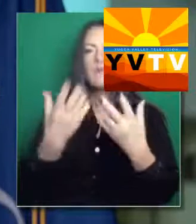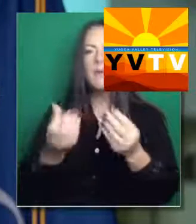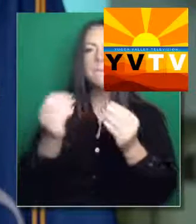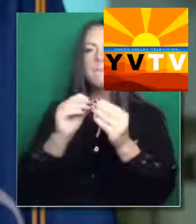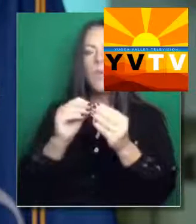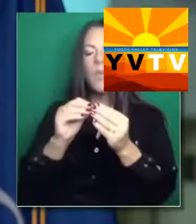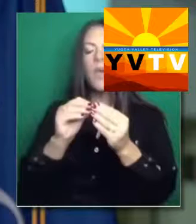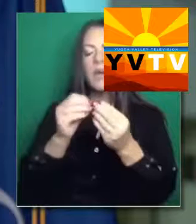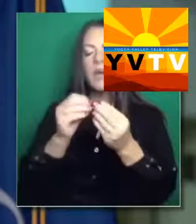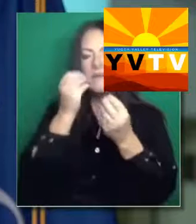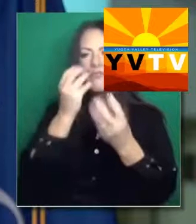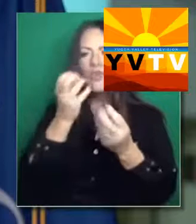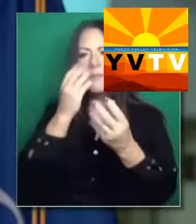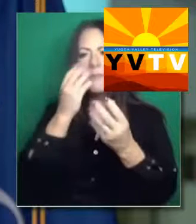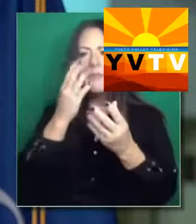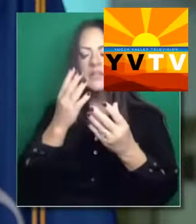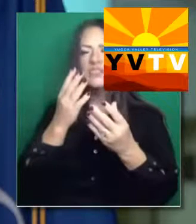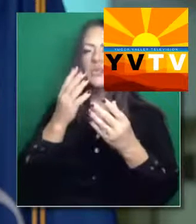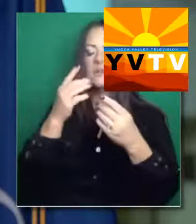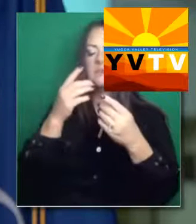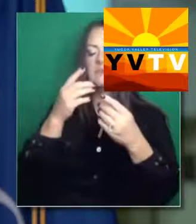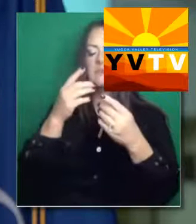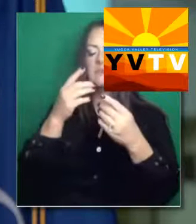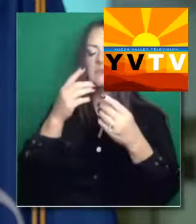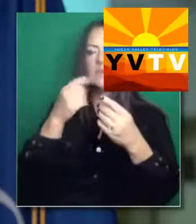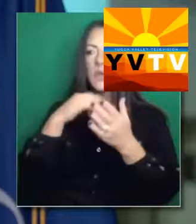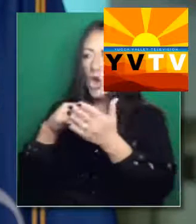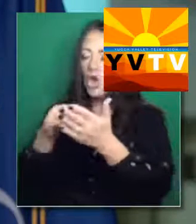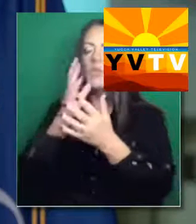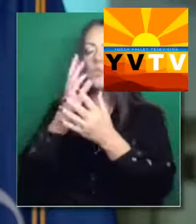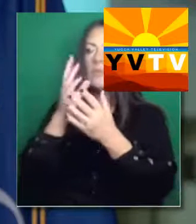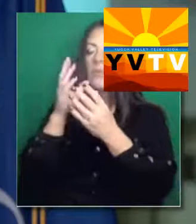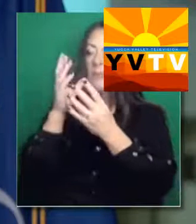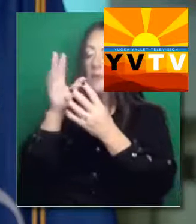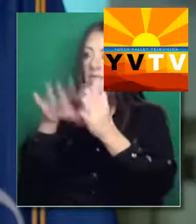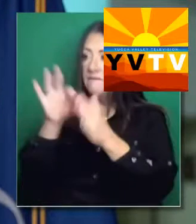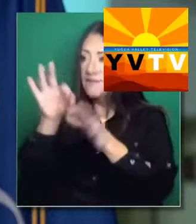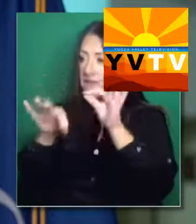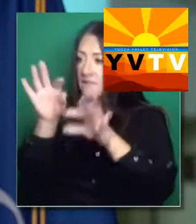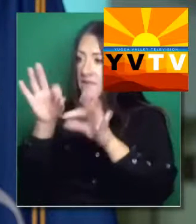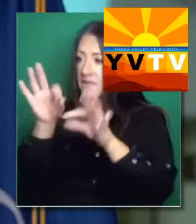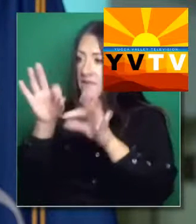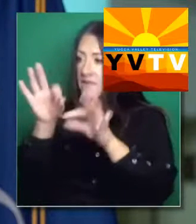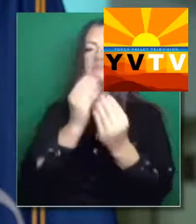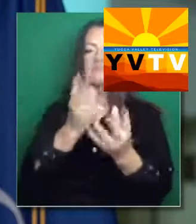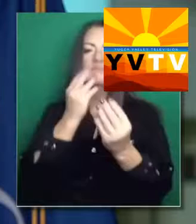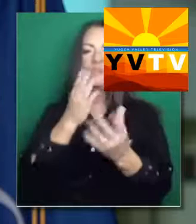of days. Patrick Healy, NBC4.